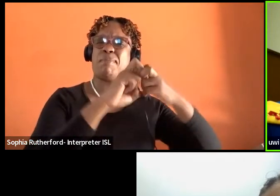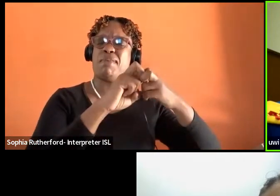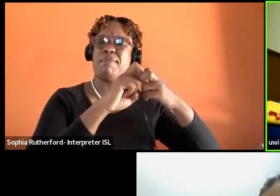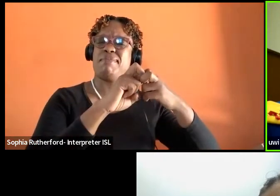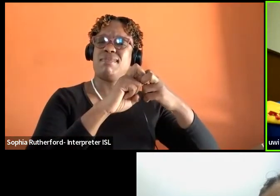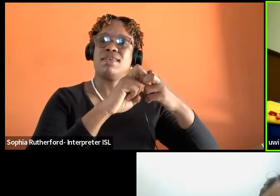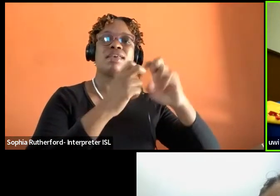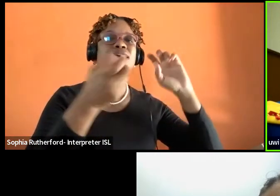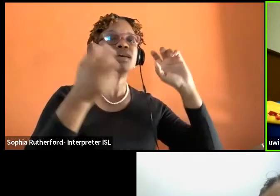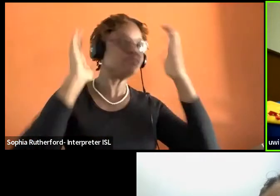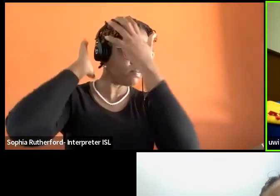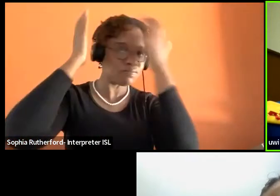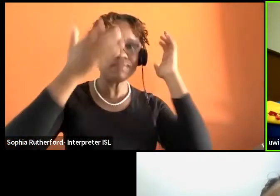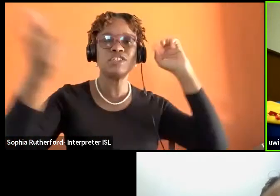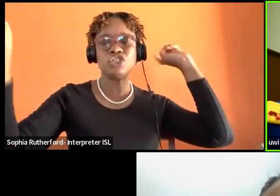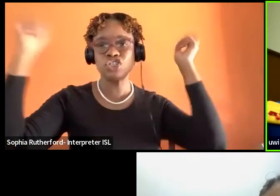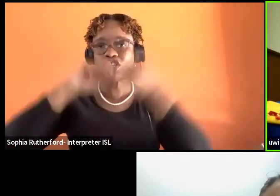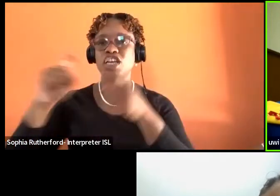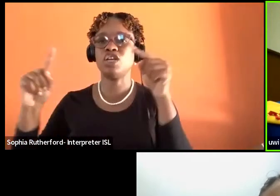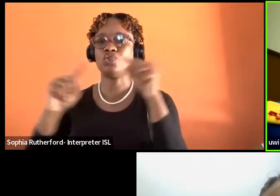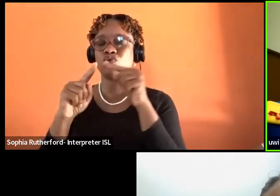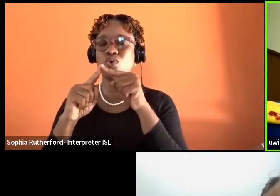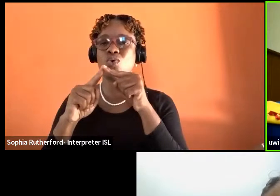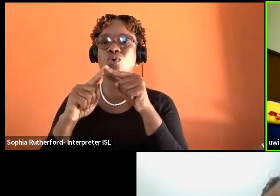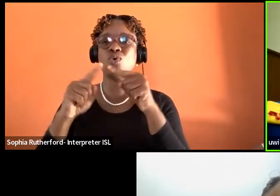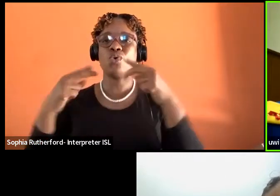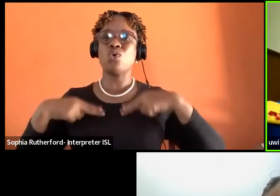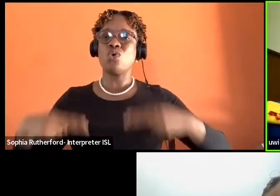social model approach to disability.